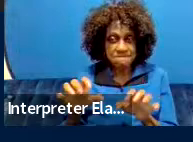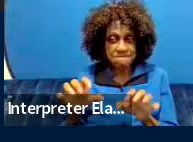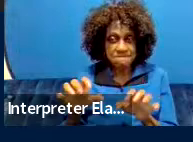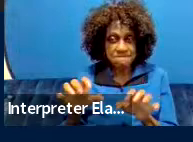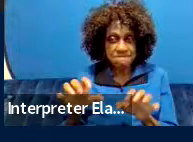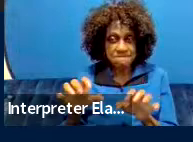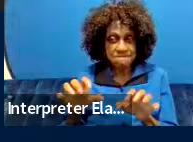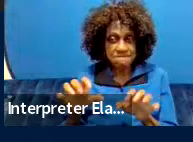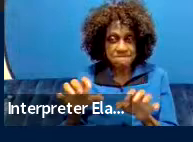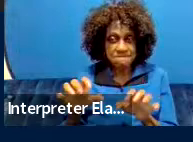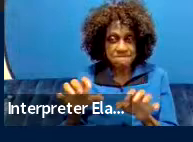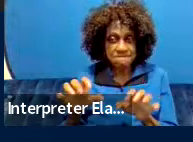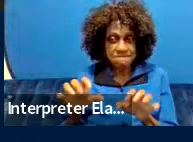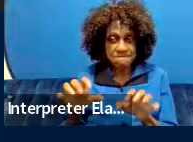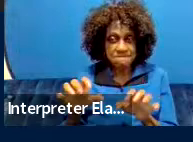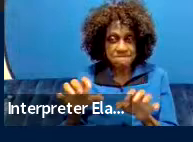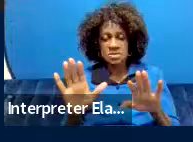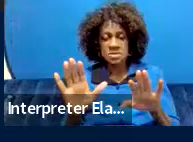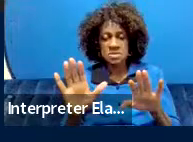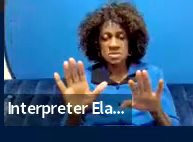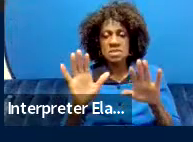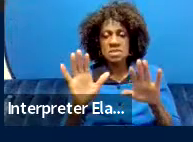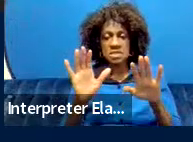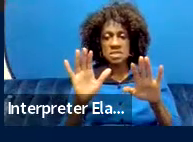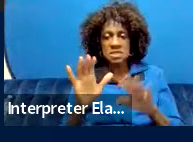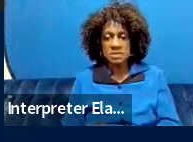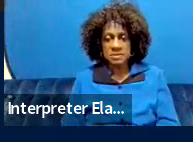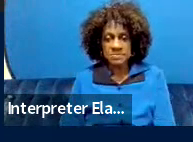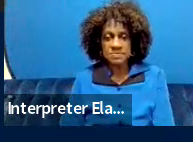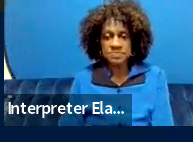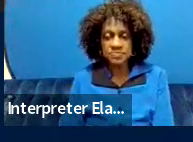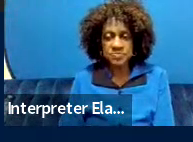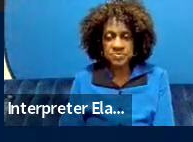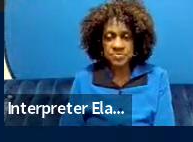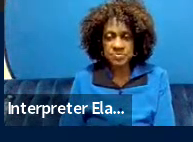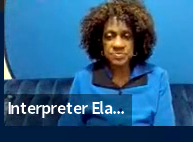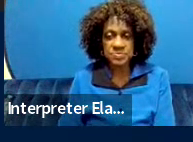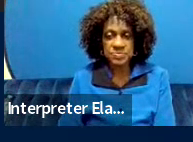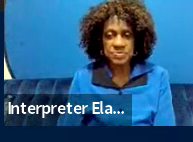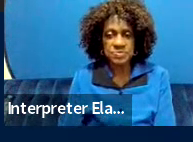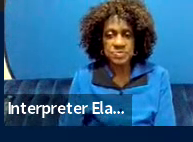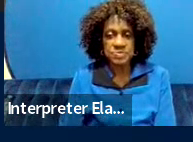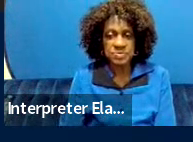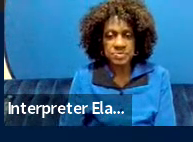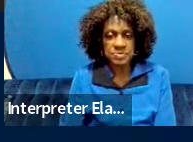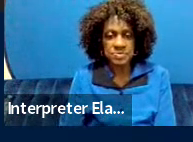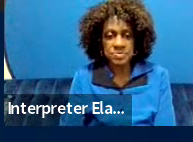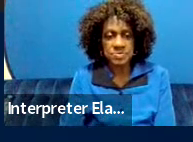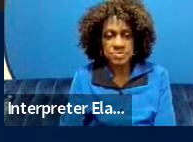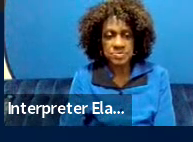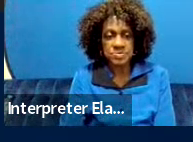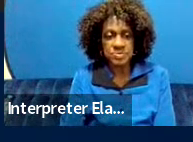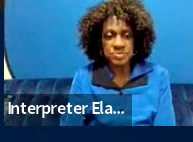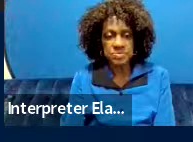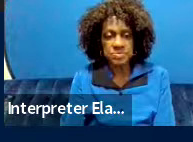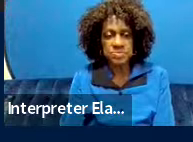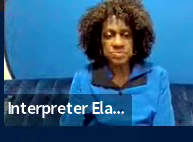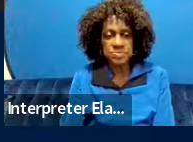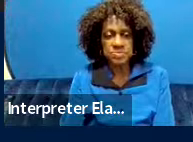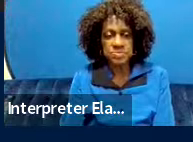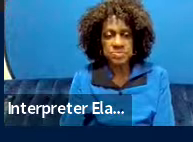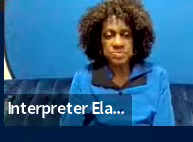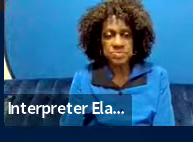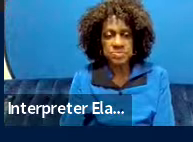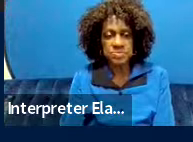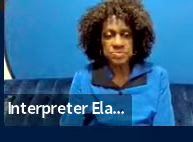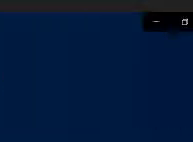Pictograms providing information about a room or space or that are on directional signs